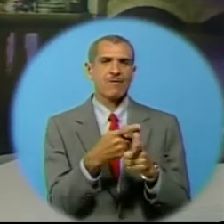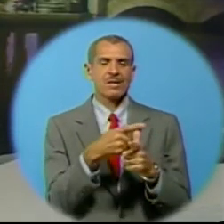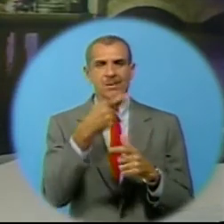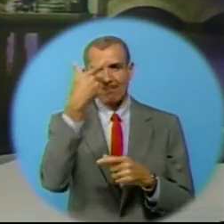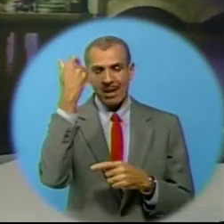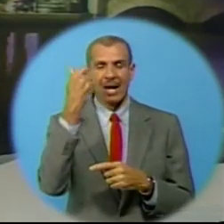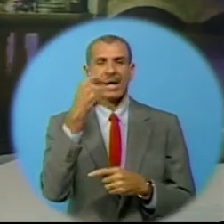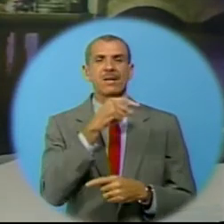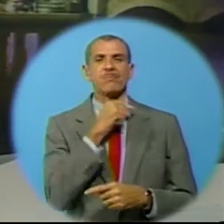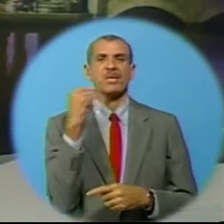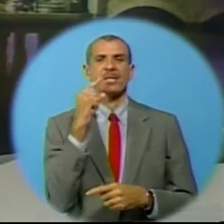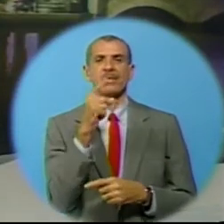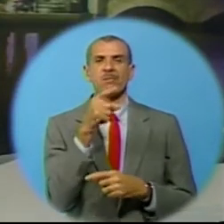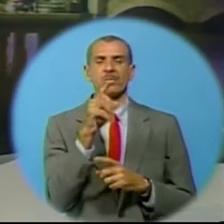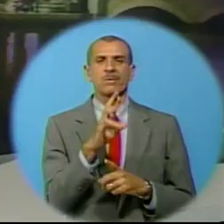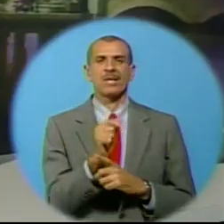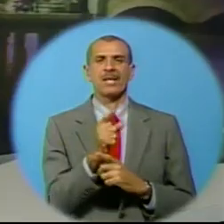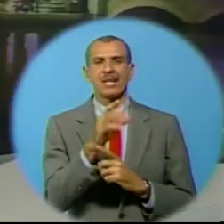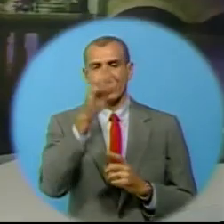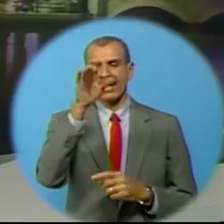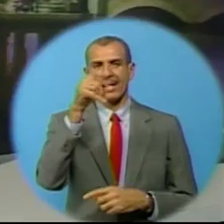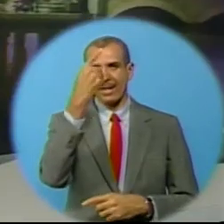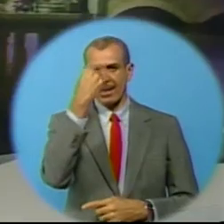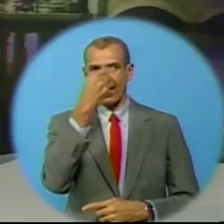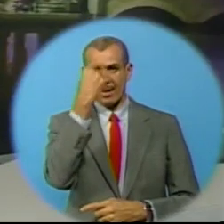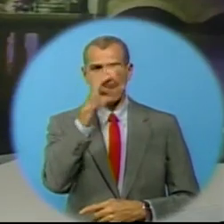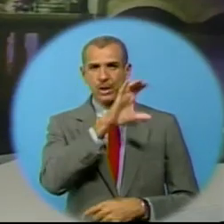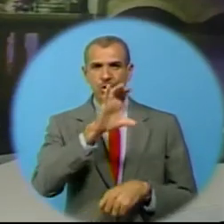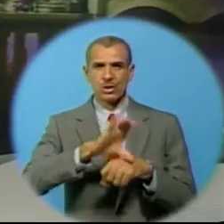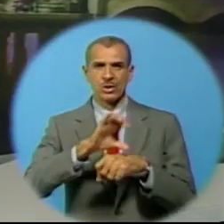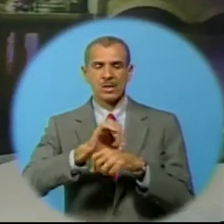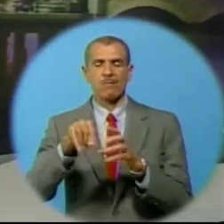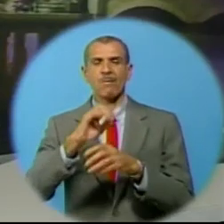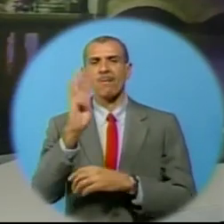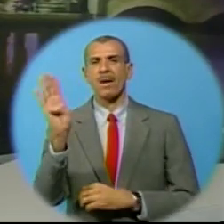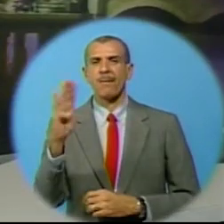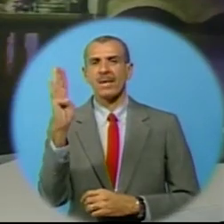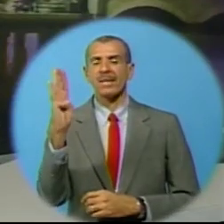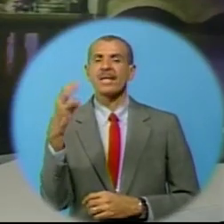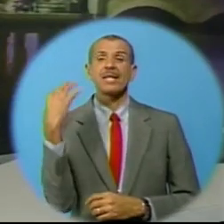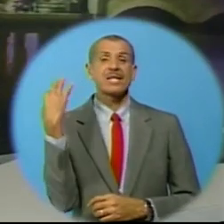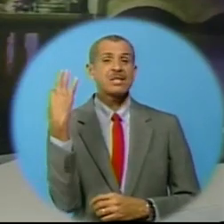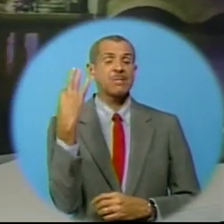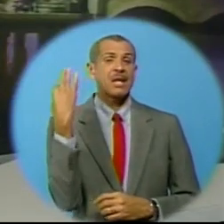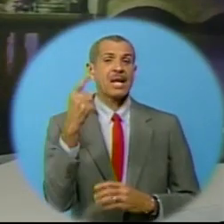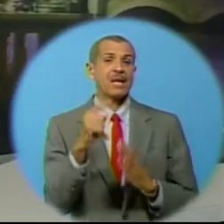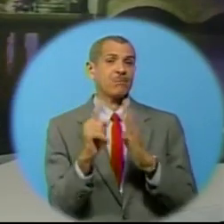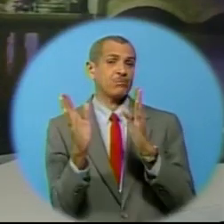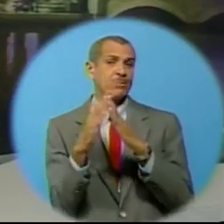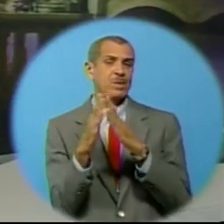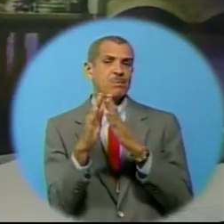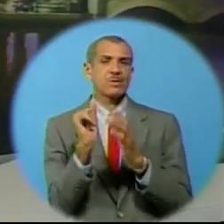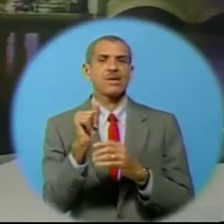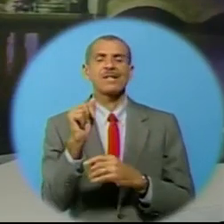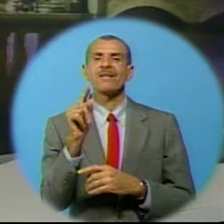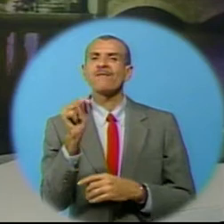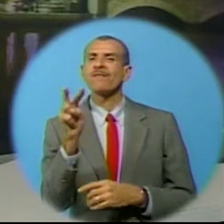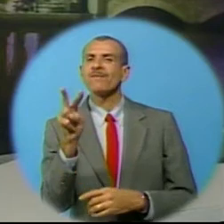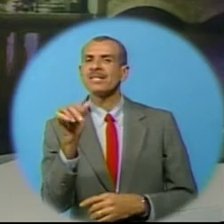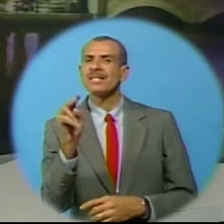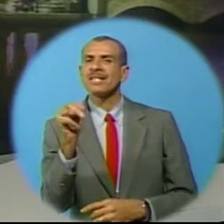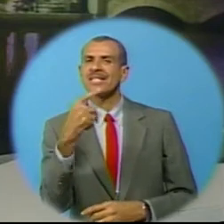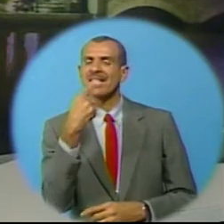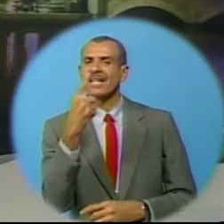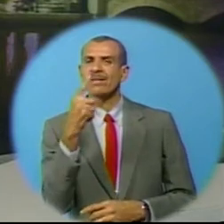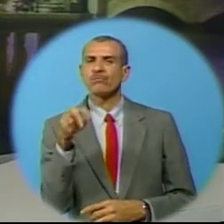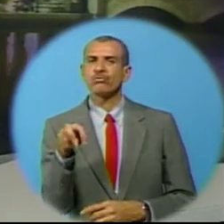black priest to be ordained in the Catholic Church here in Barbados. And while speaking at that service, Monsignor Vincent told the congregation of